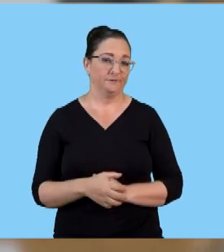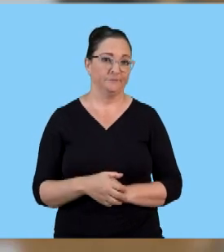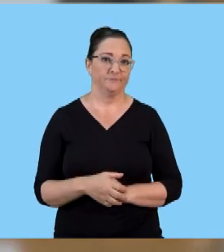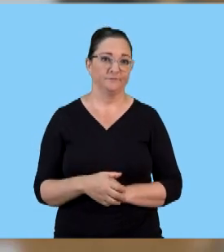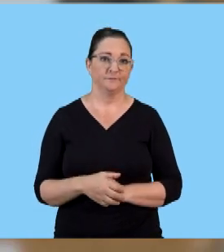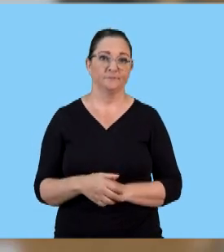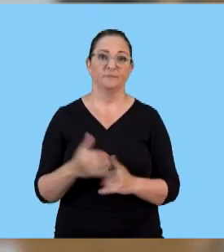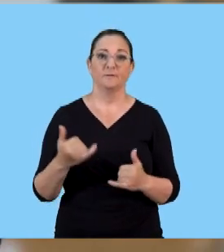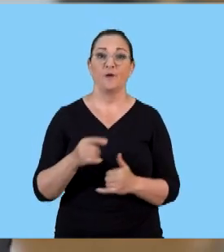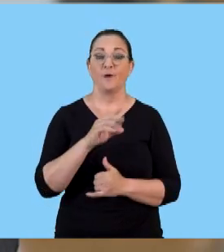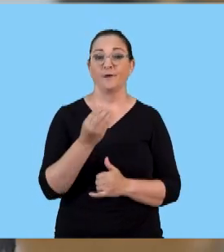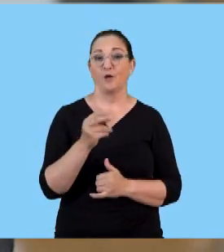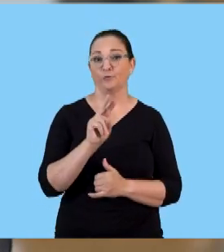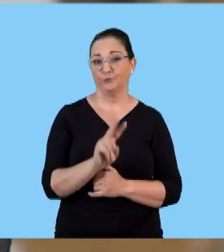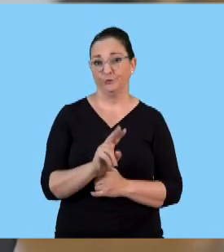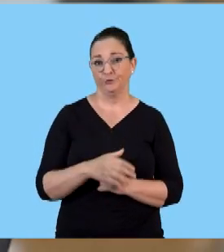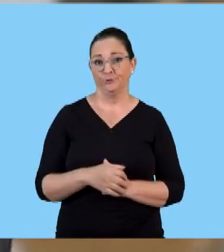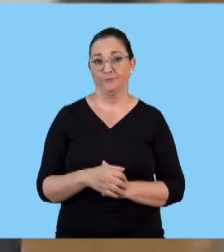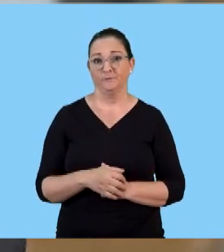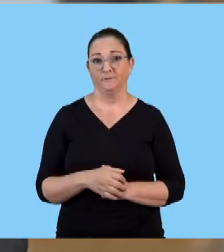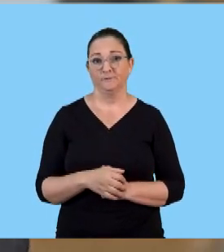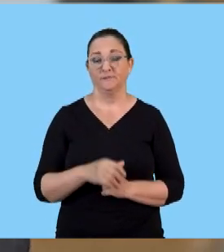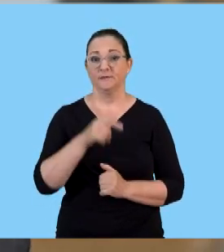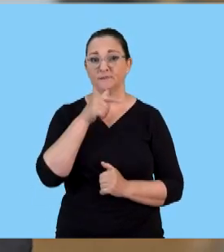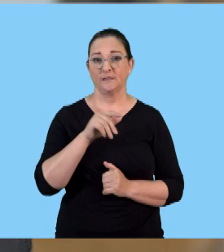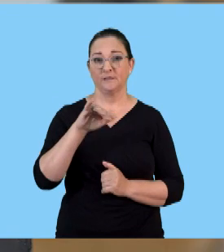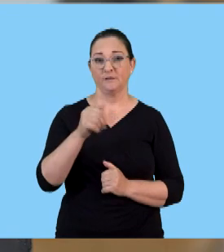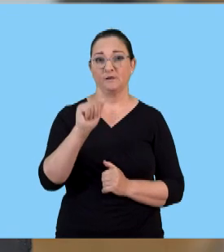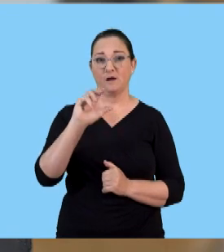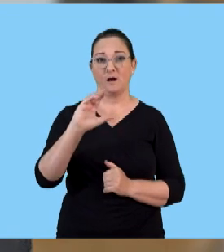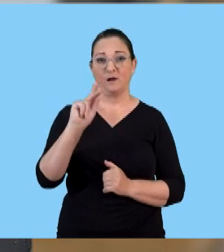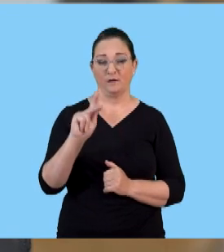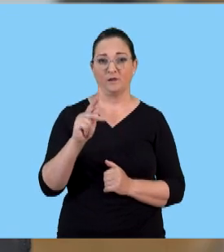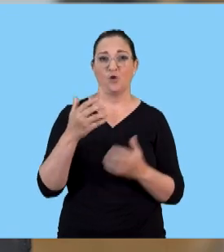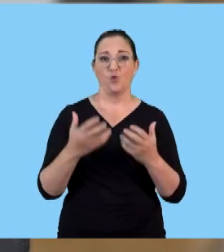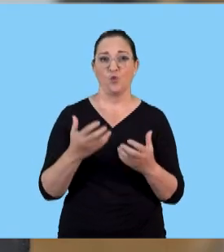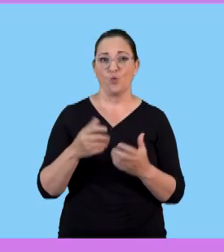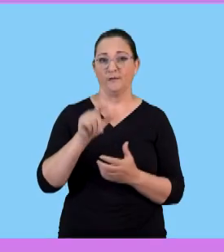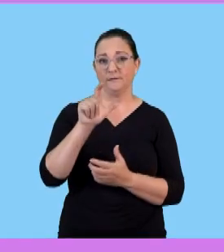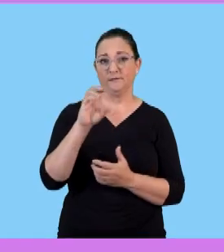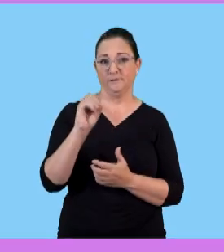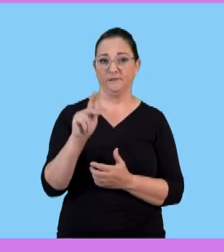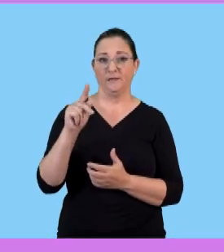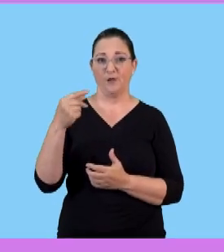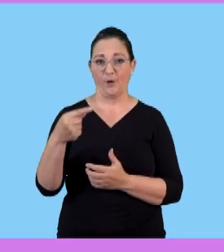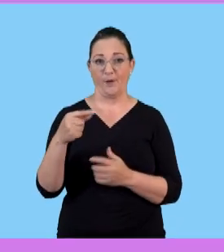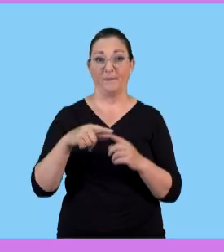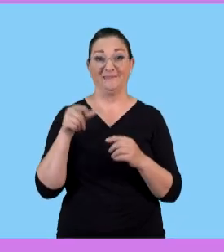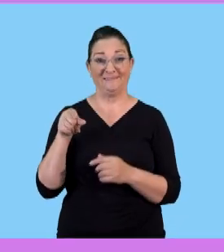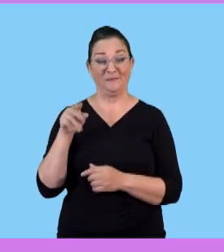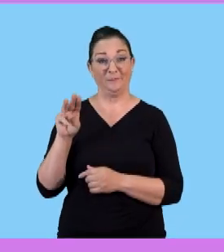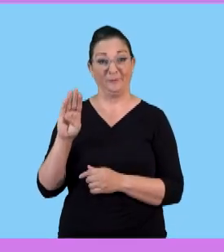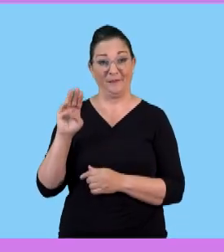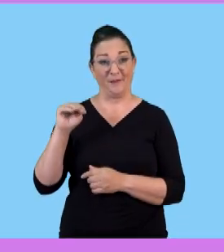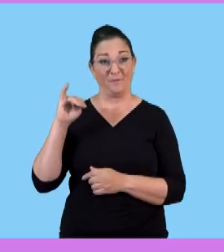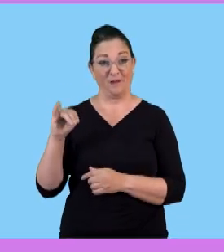question. So at number 2, we are saying Jack weighs 70 kilograms and has a BMI of